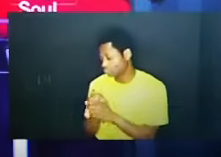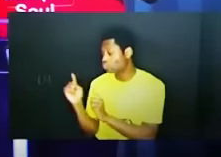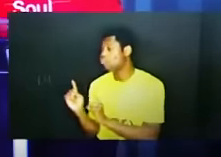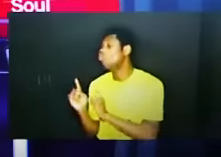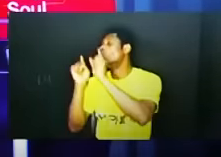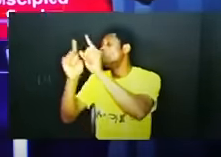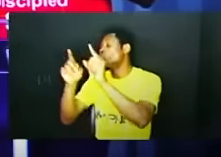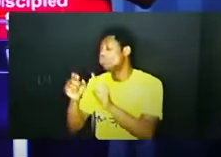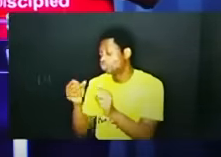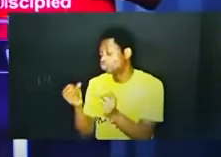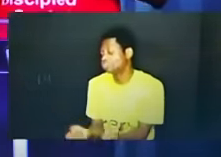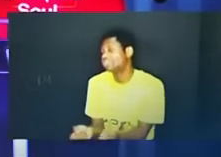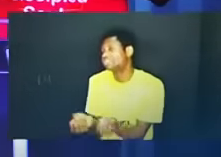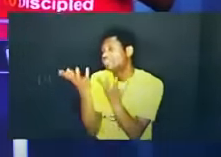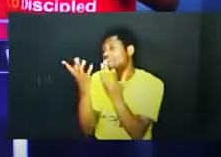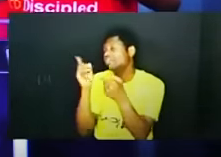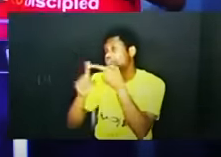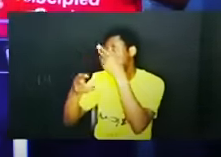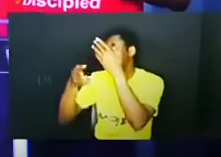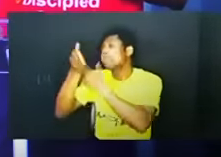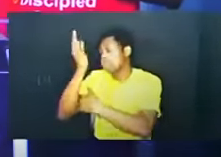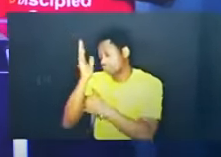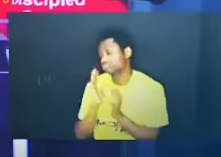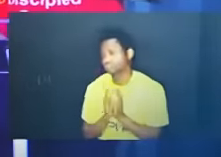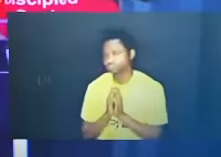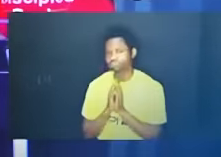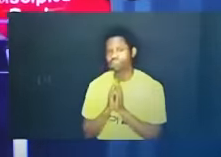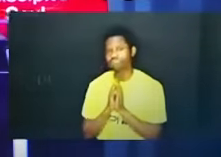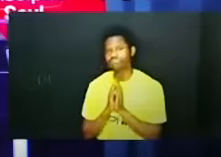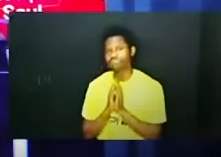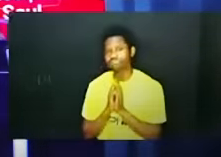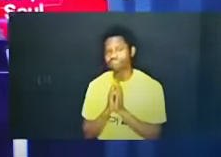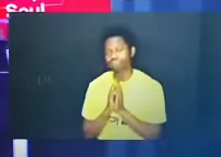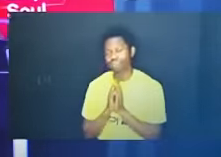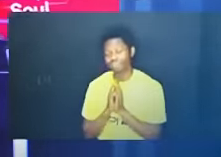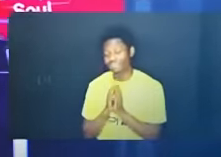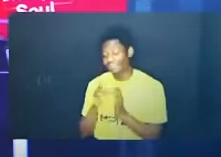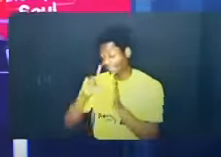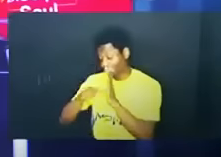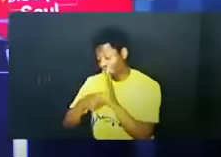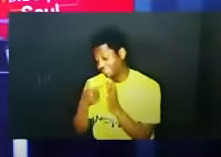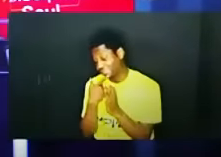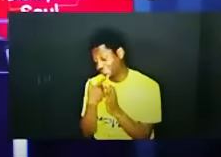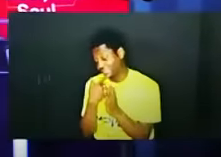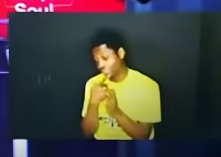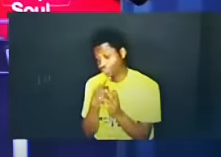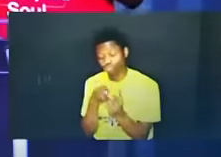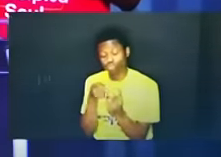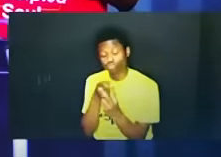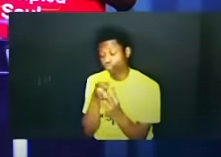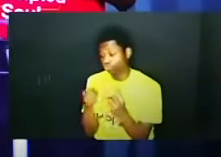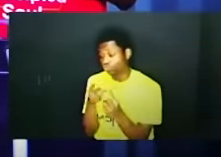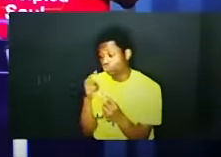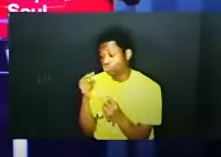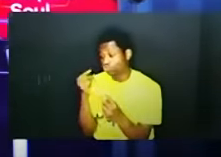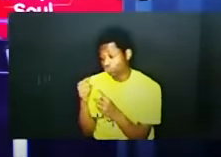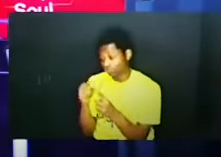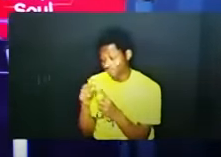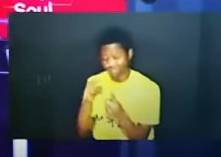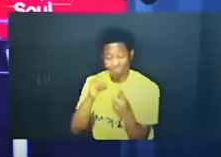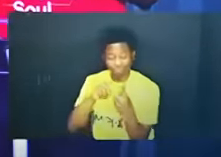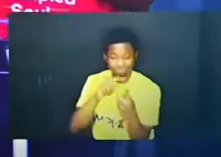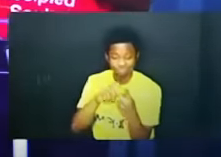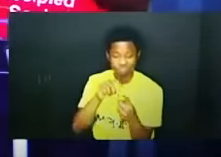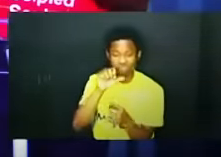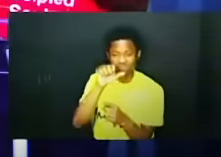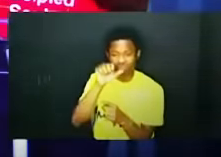to our God. And we have said that the two words, Hebrew words, that interpret worship is